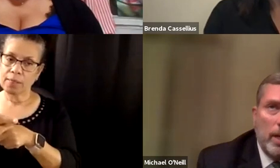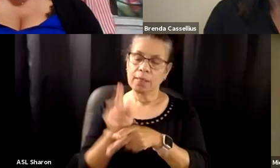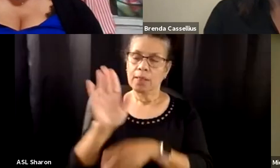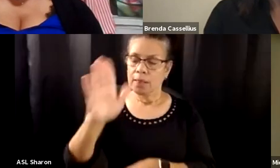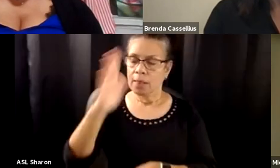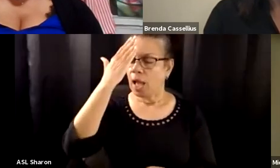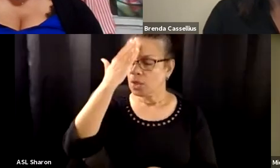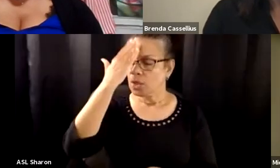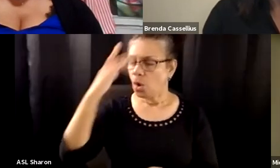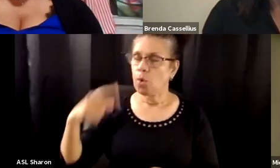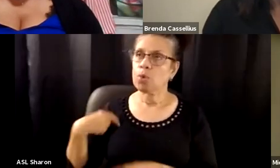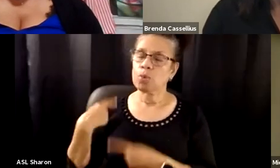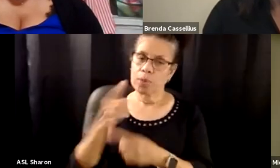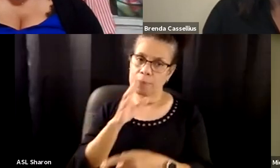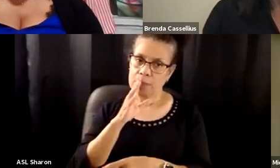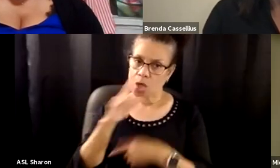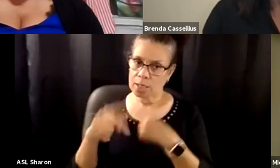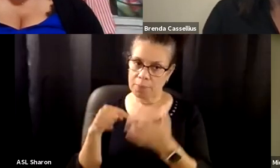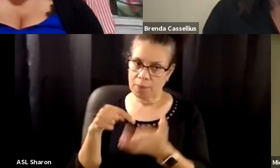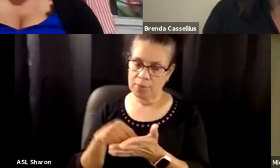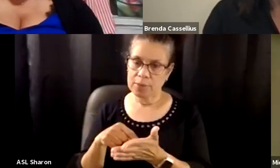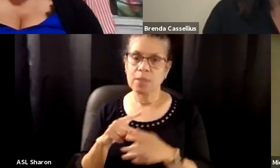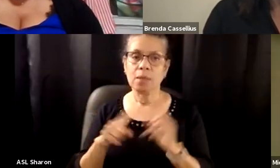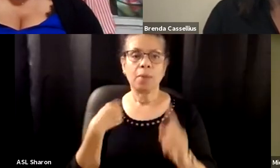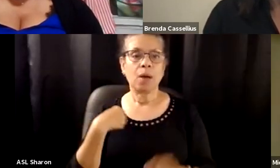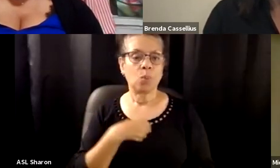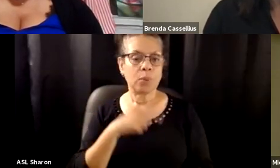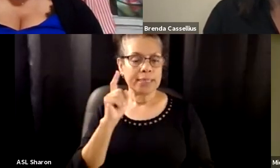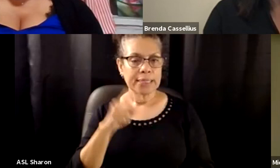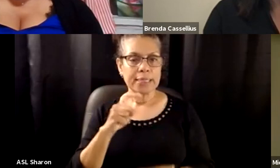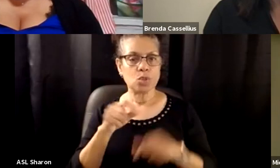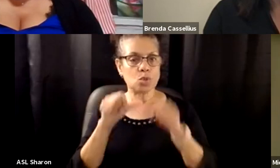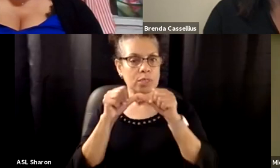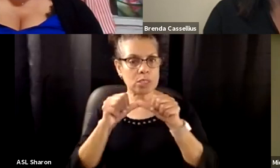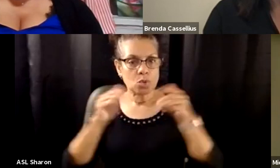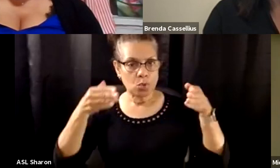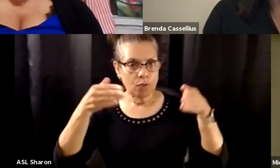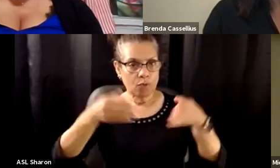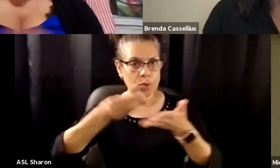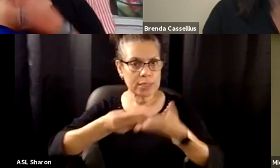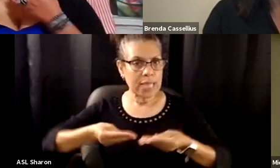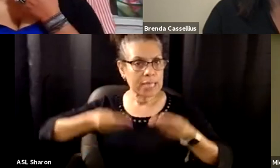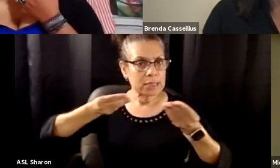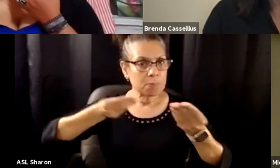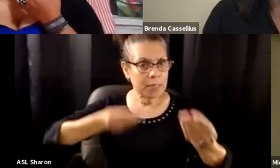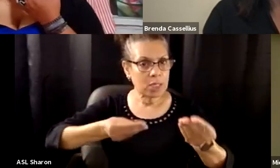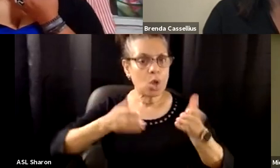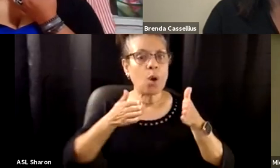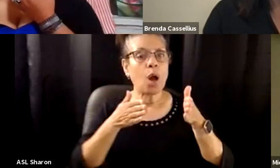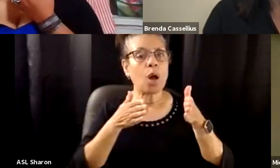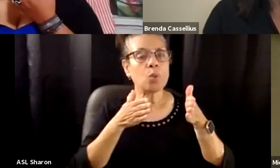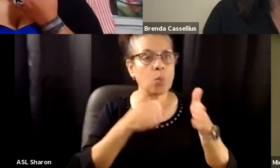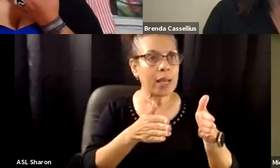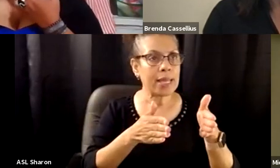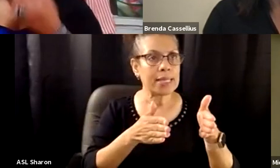been talking about this throughout that we continue to focus our spending on ways that do not leave